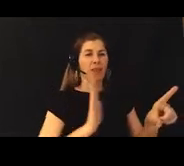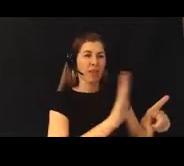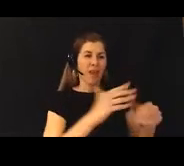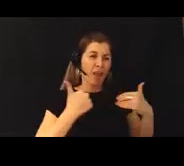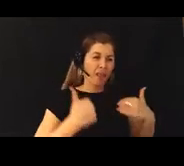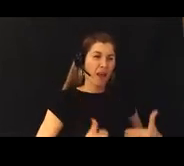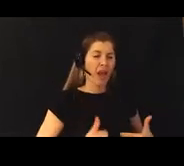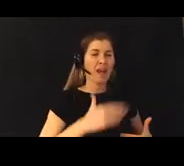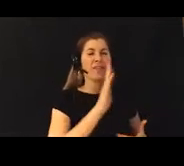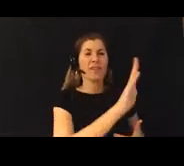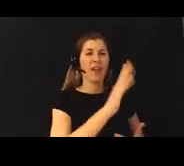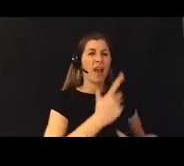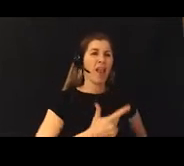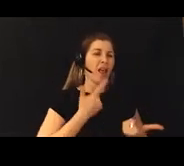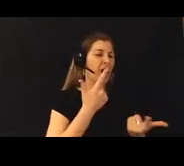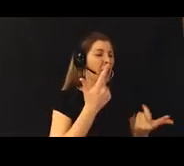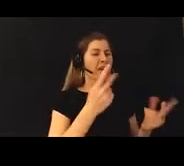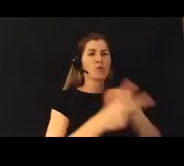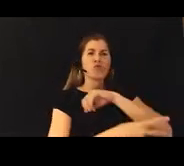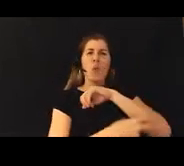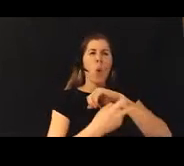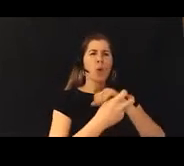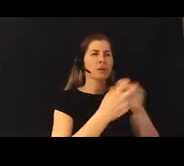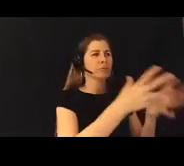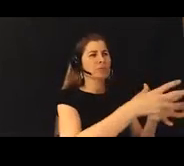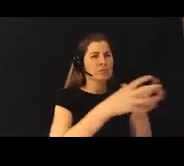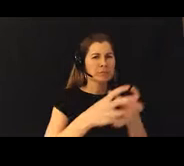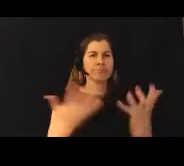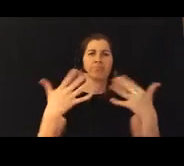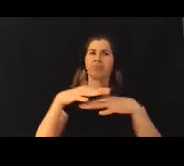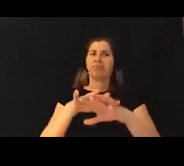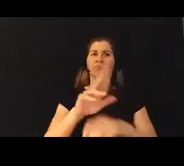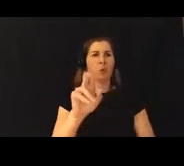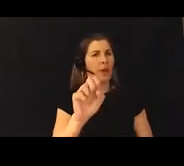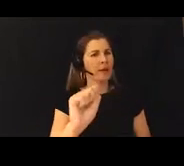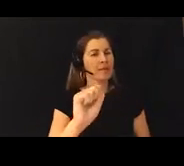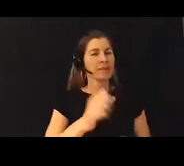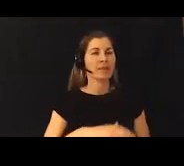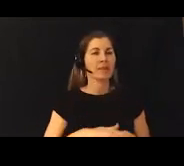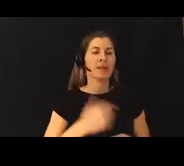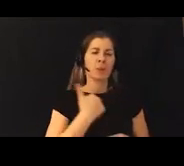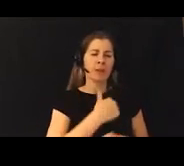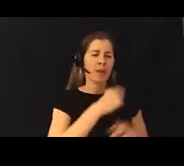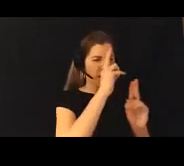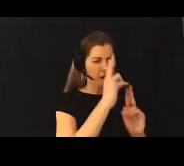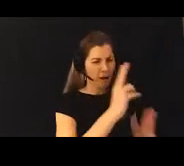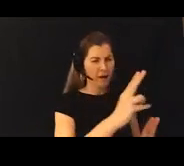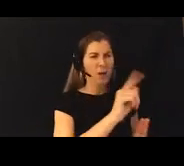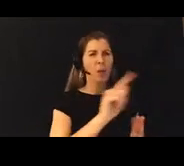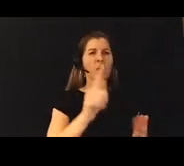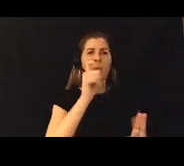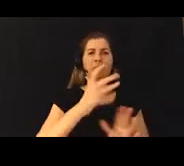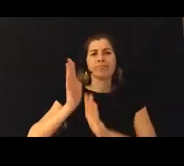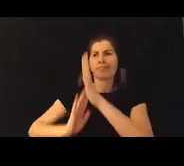spiritually stolen and have greatly contributed to the cultural fabric of the United States. We pay respects to our elders, past